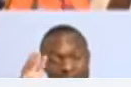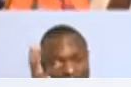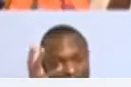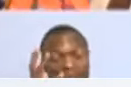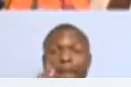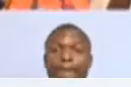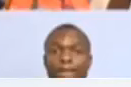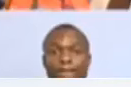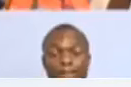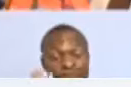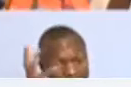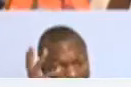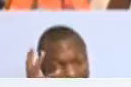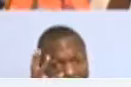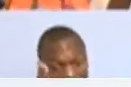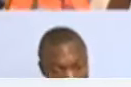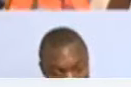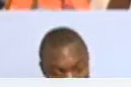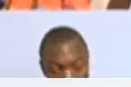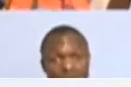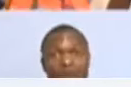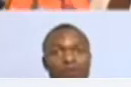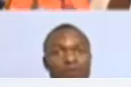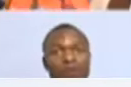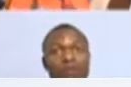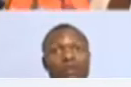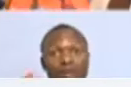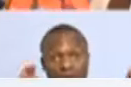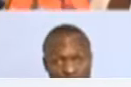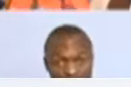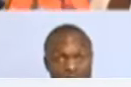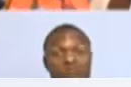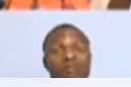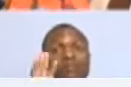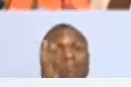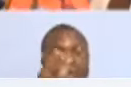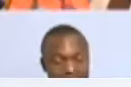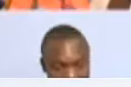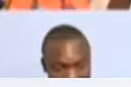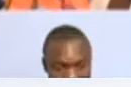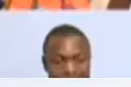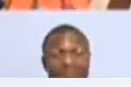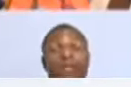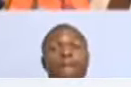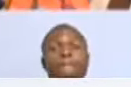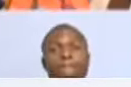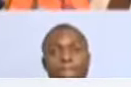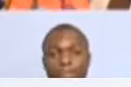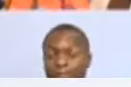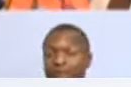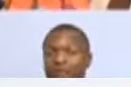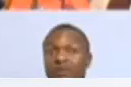been designed as community forest management areas and are being managed by over